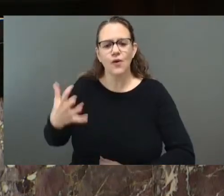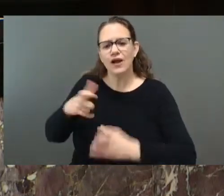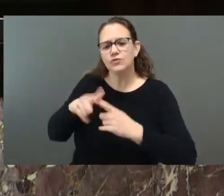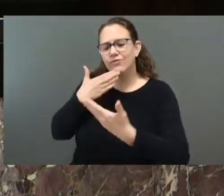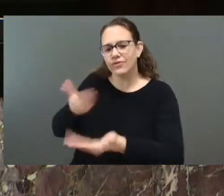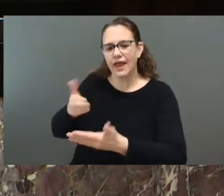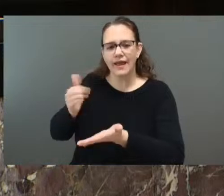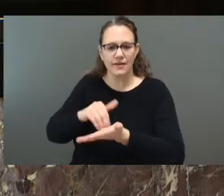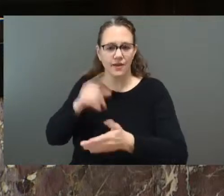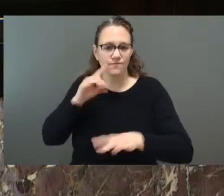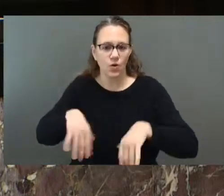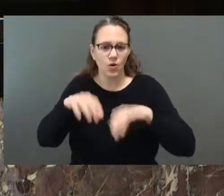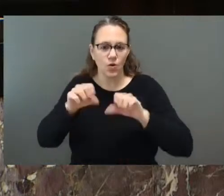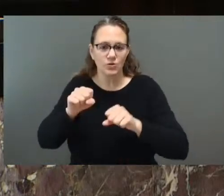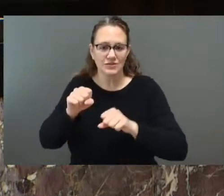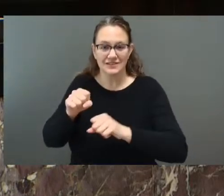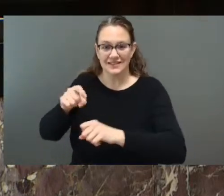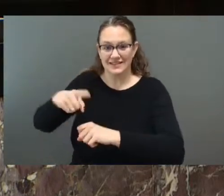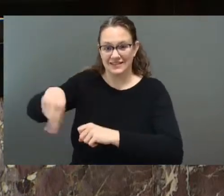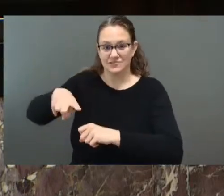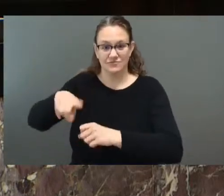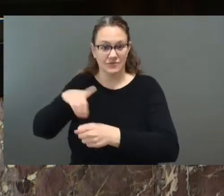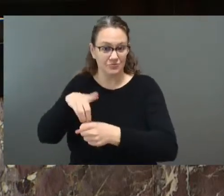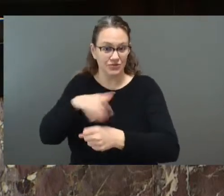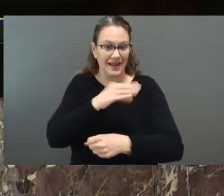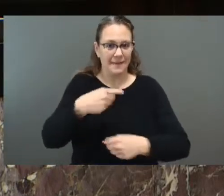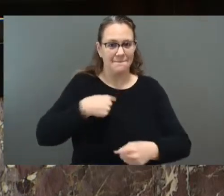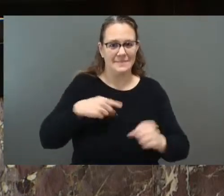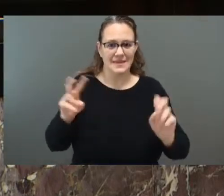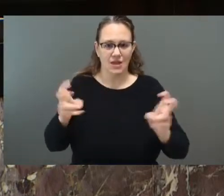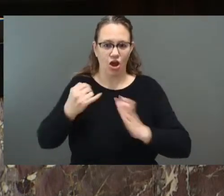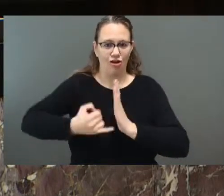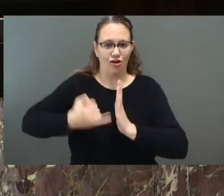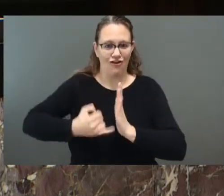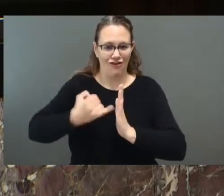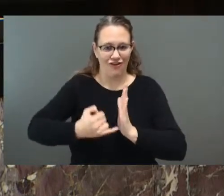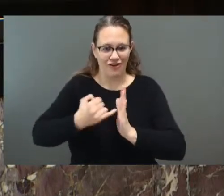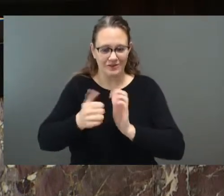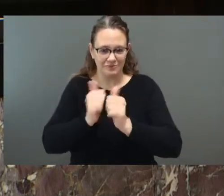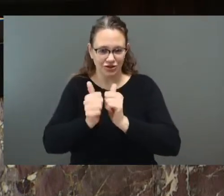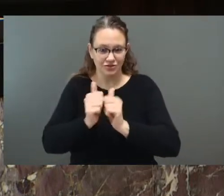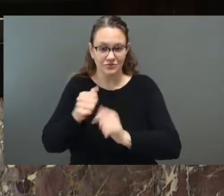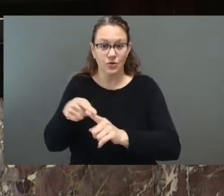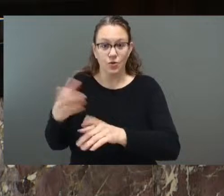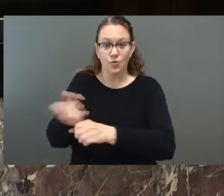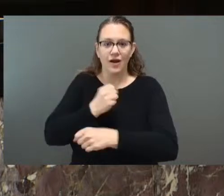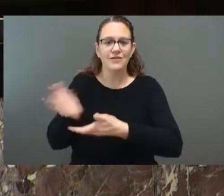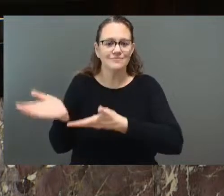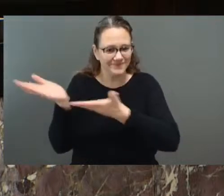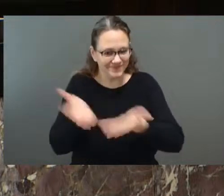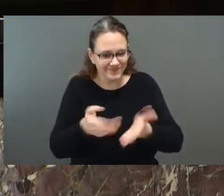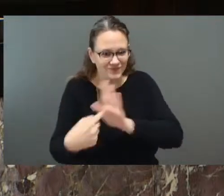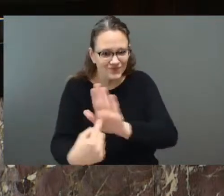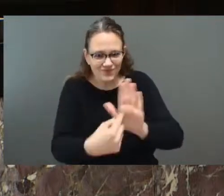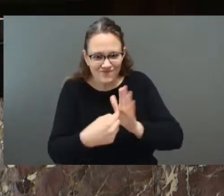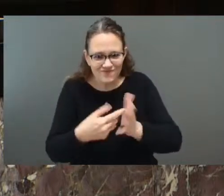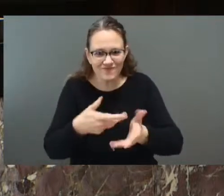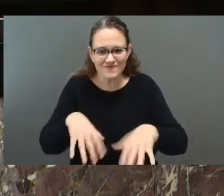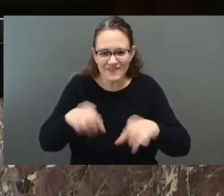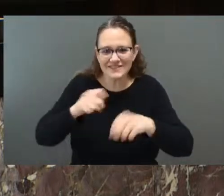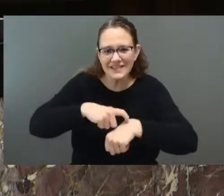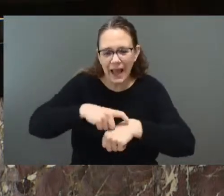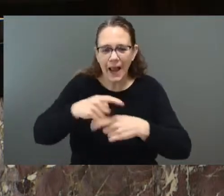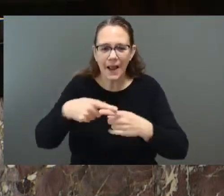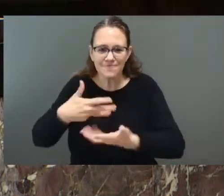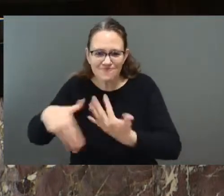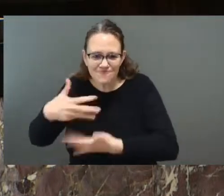Democracy in Me Art Competition. On behalf of Richmond South Centre, I also want to echo my Richmond North Centre colleague, Richmond Steveston colleague, Richmond Queensborough